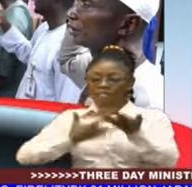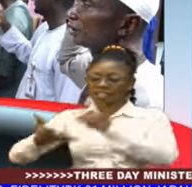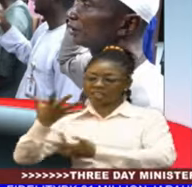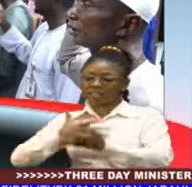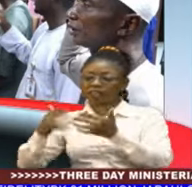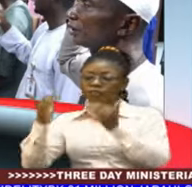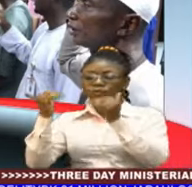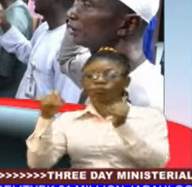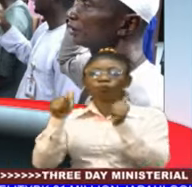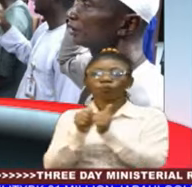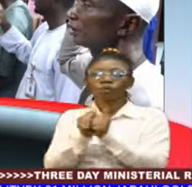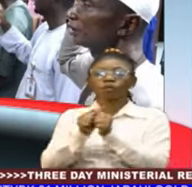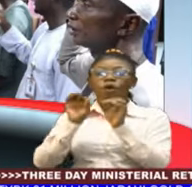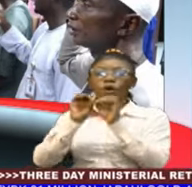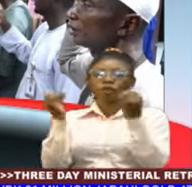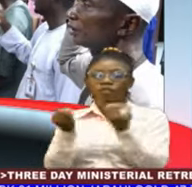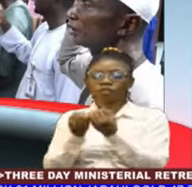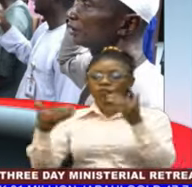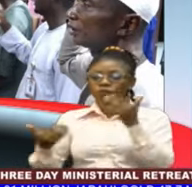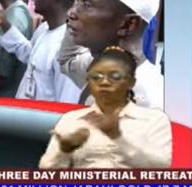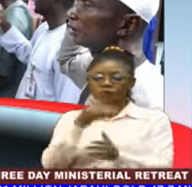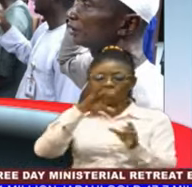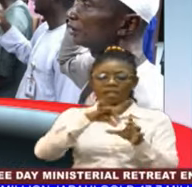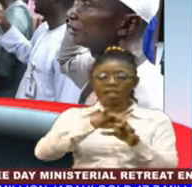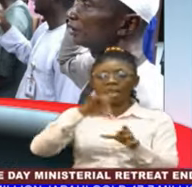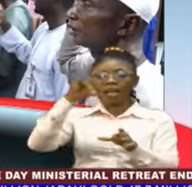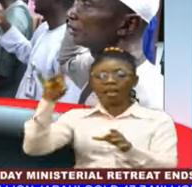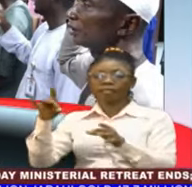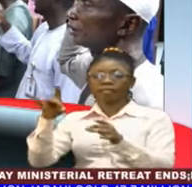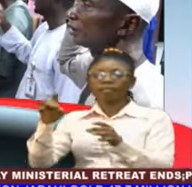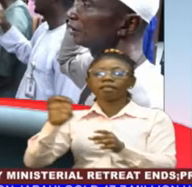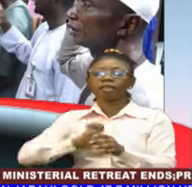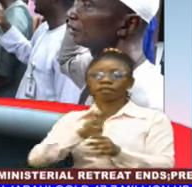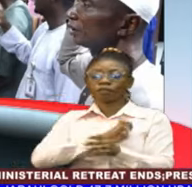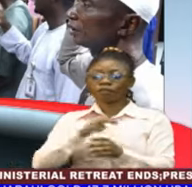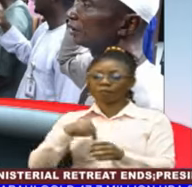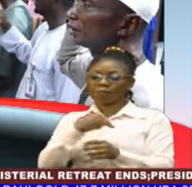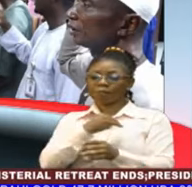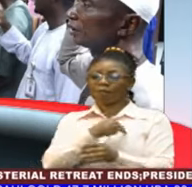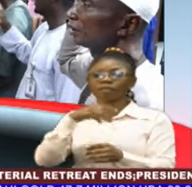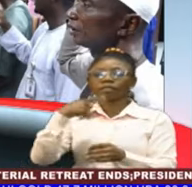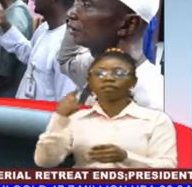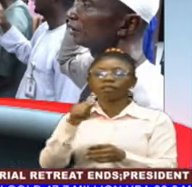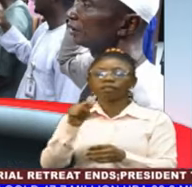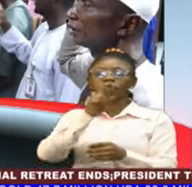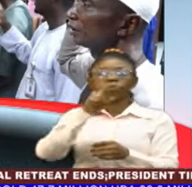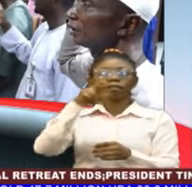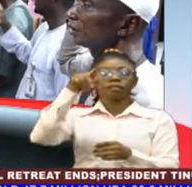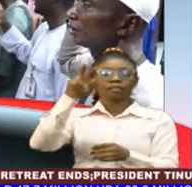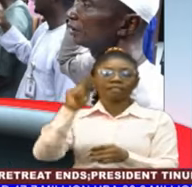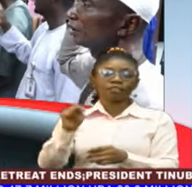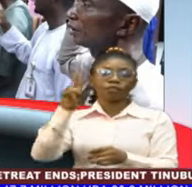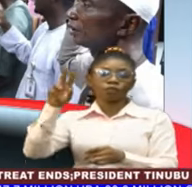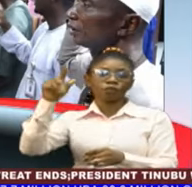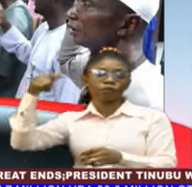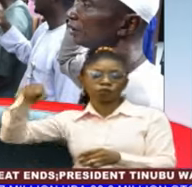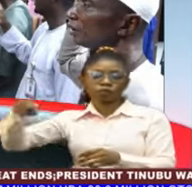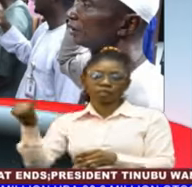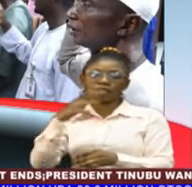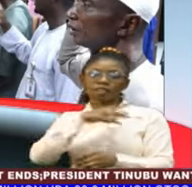with the organization's newly elected executive members of both the Nigeria Union of Journalists and the Radio,